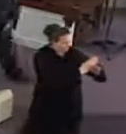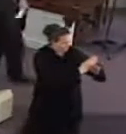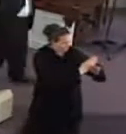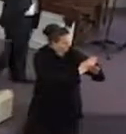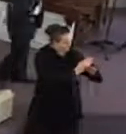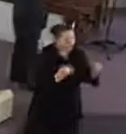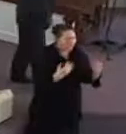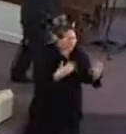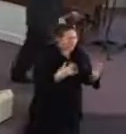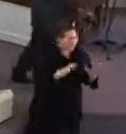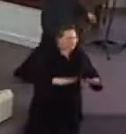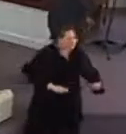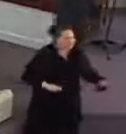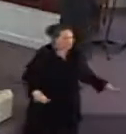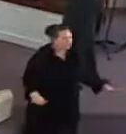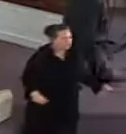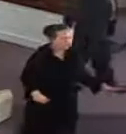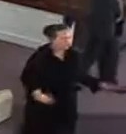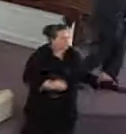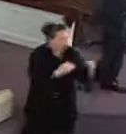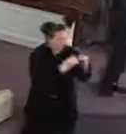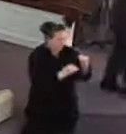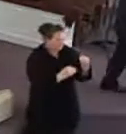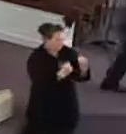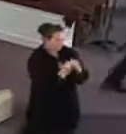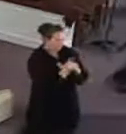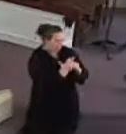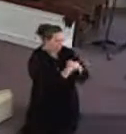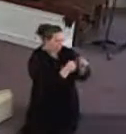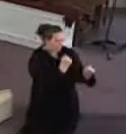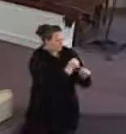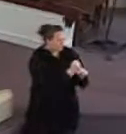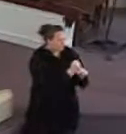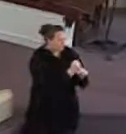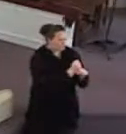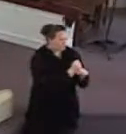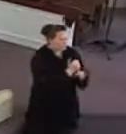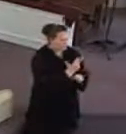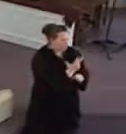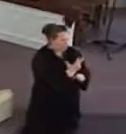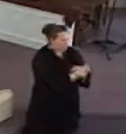How many we got here today that's under the age of 13?